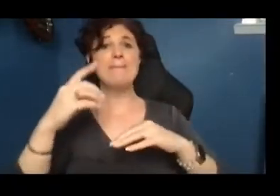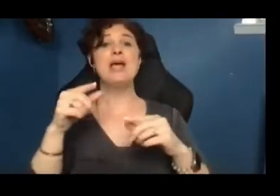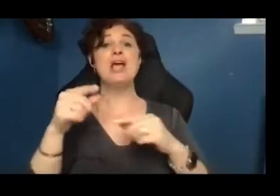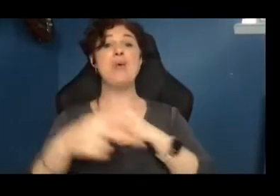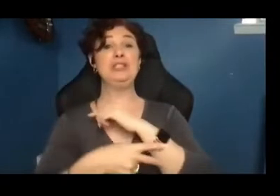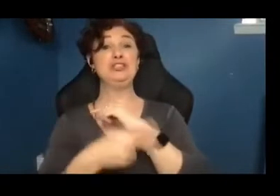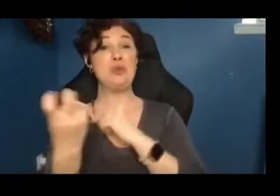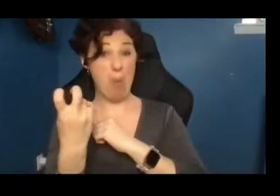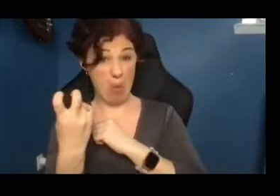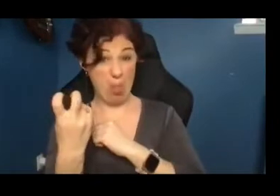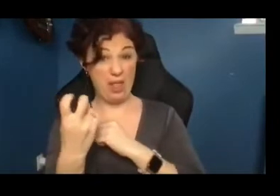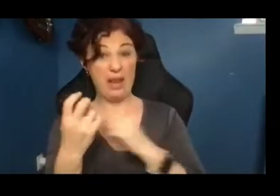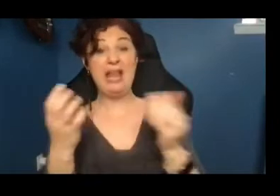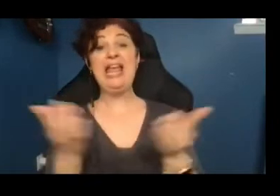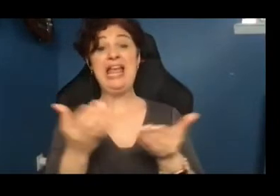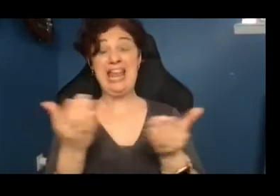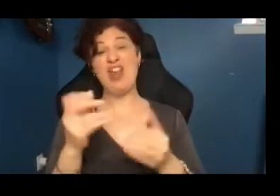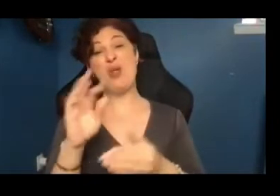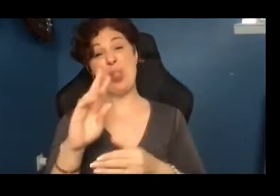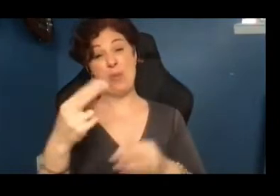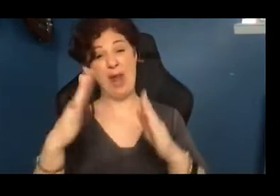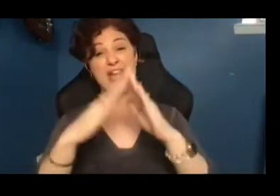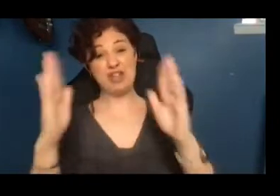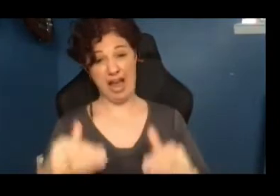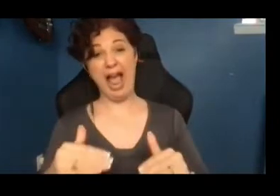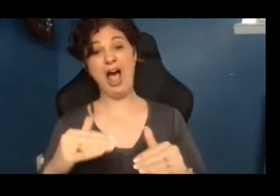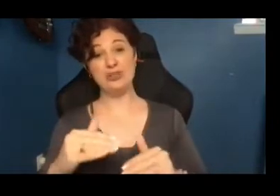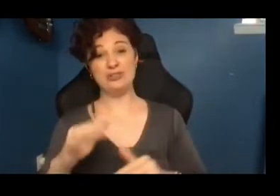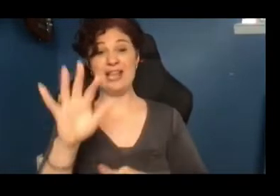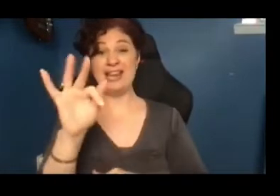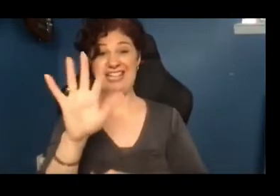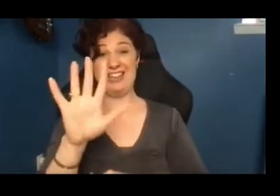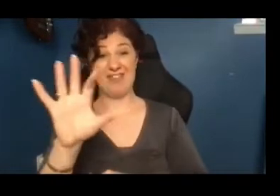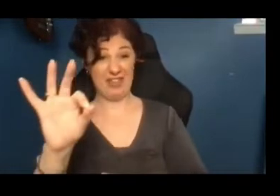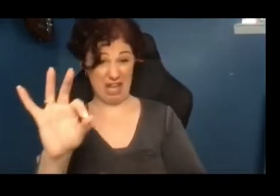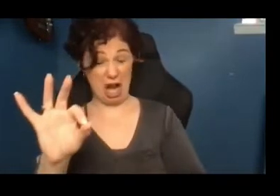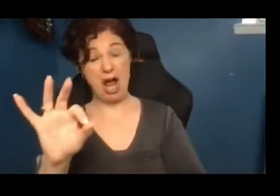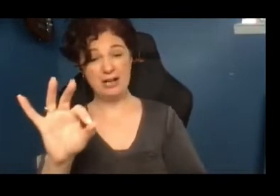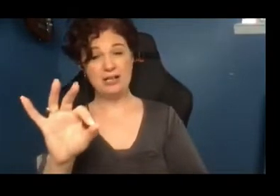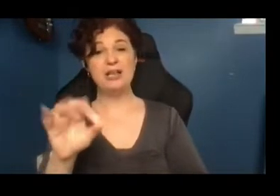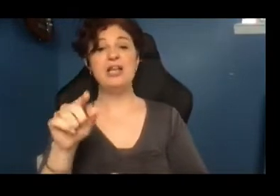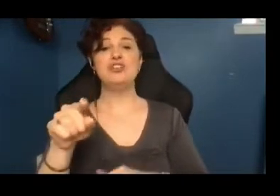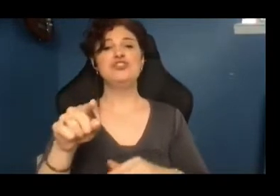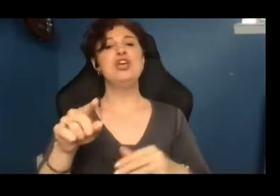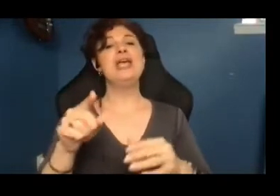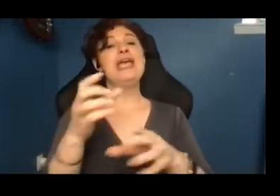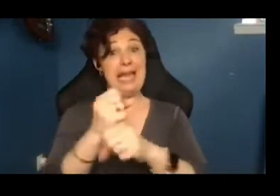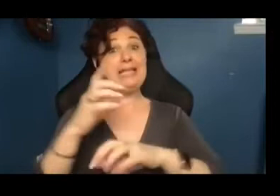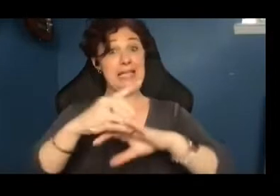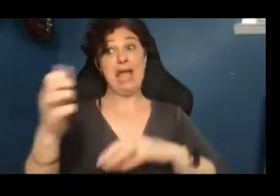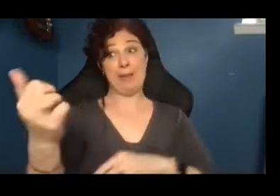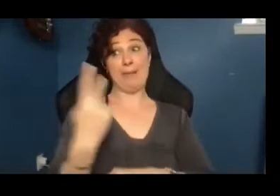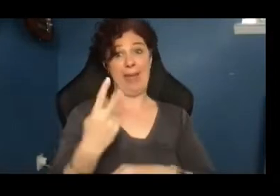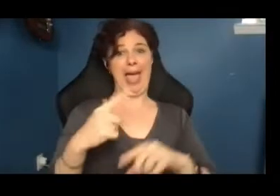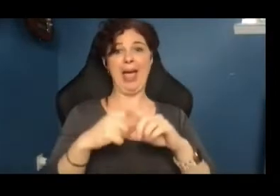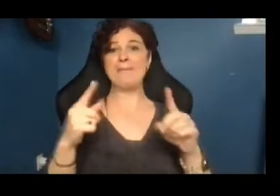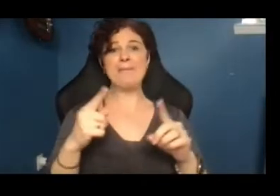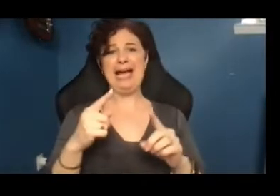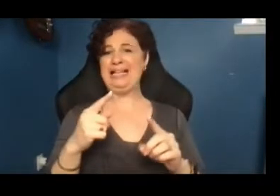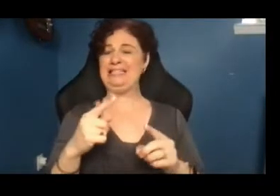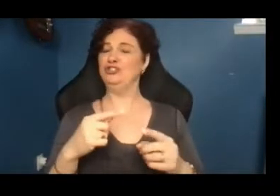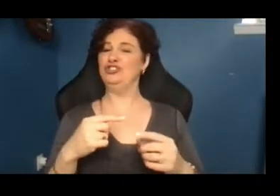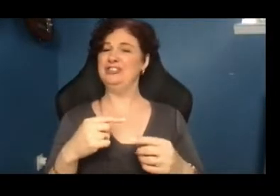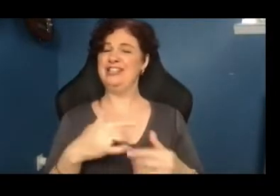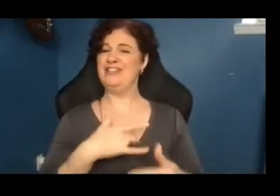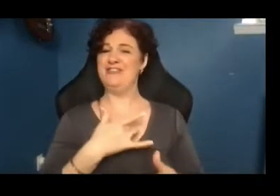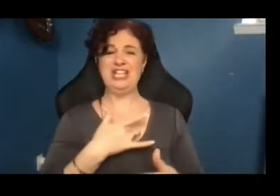stolen from her here in the ranch house, April 10th, 1959. She eventually gets the diamond back, but her psychology suffers.